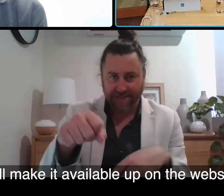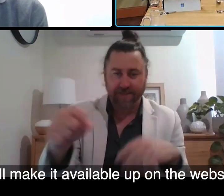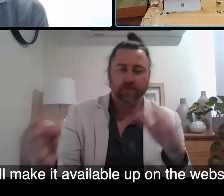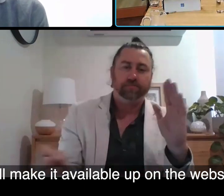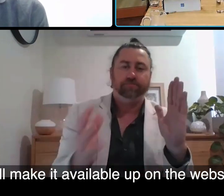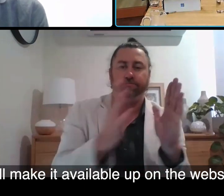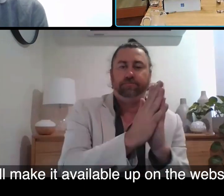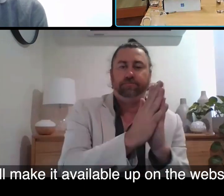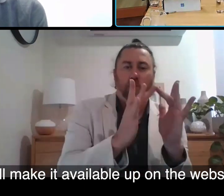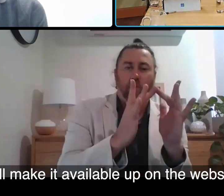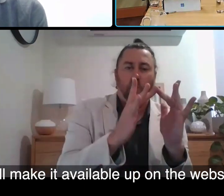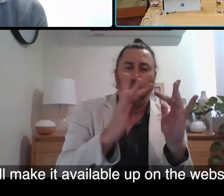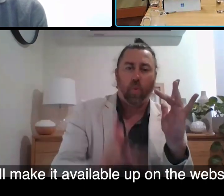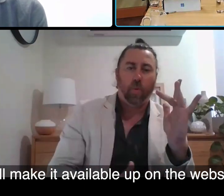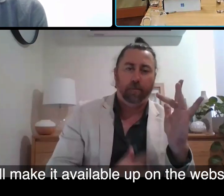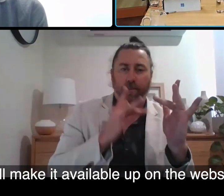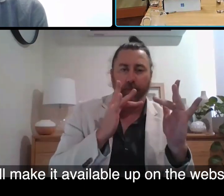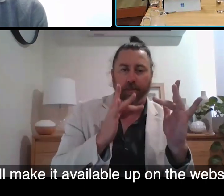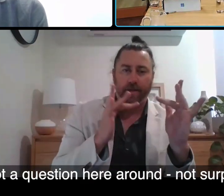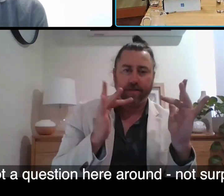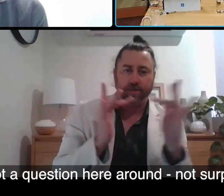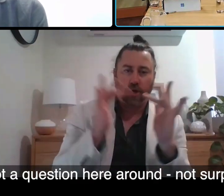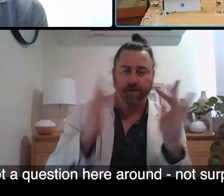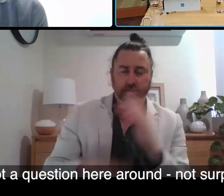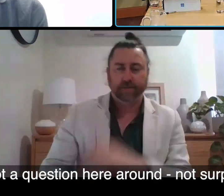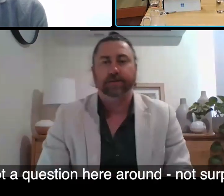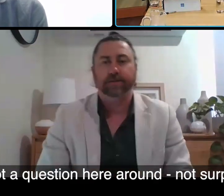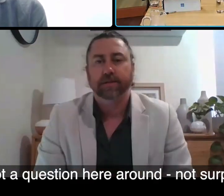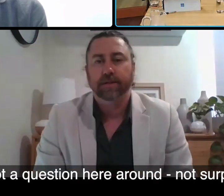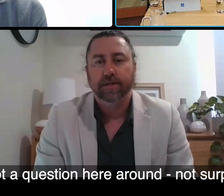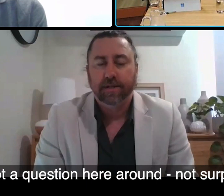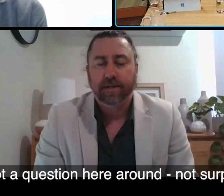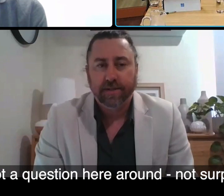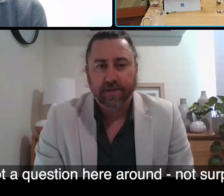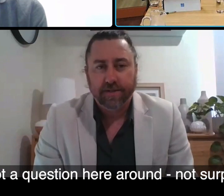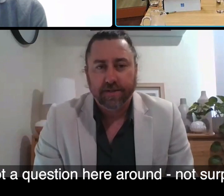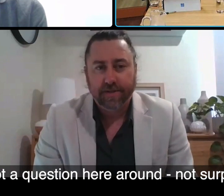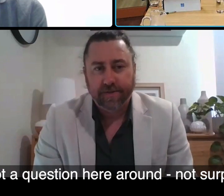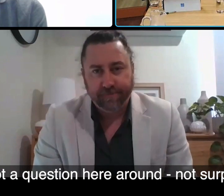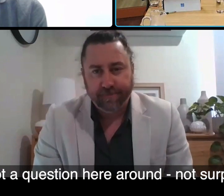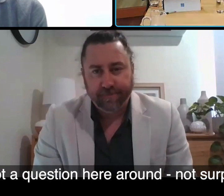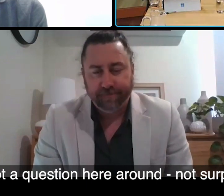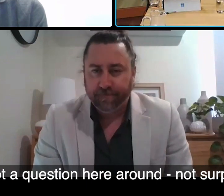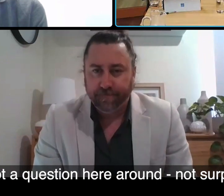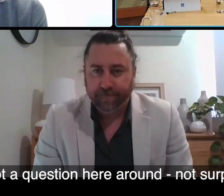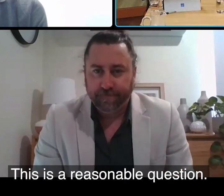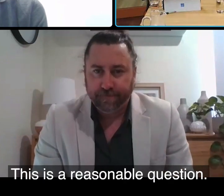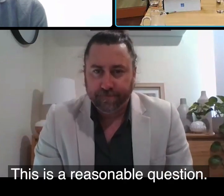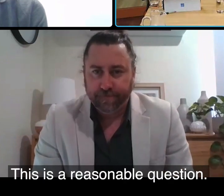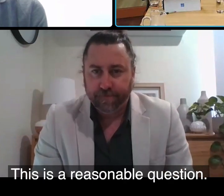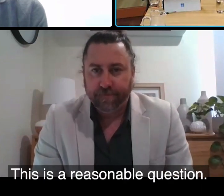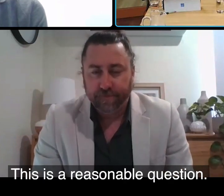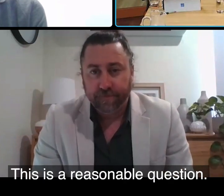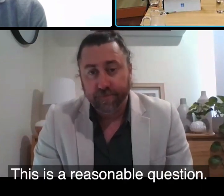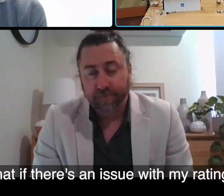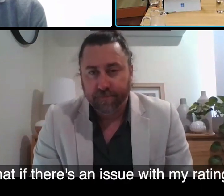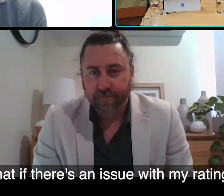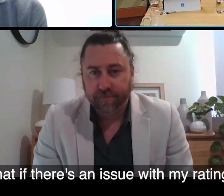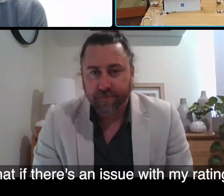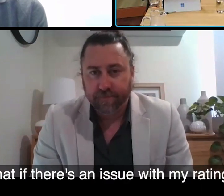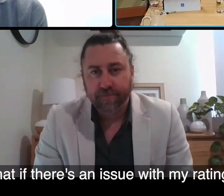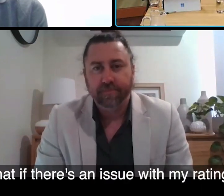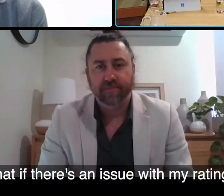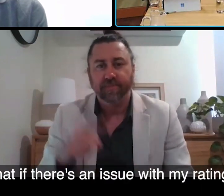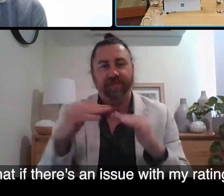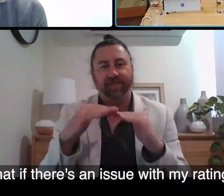on the website. We've got a question here around, not surprisingly, this is a reasonable question. What